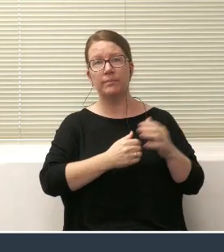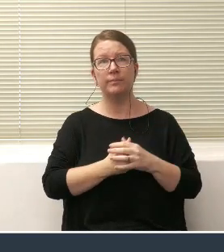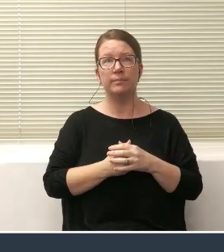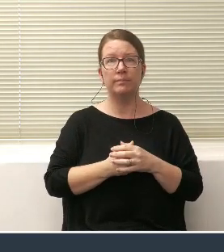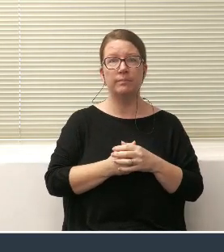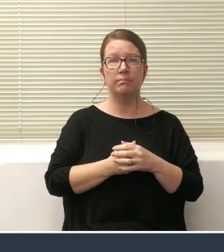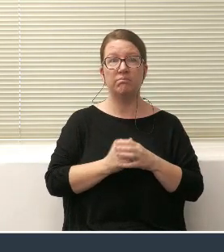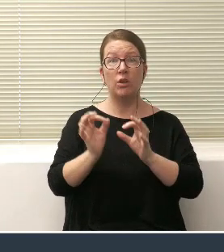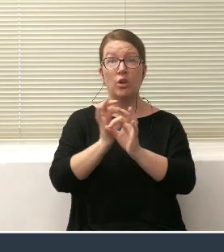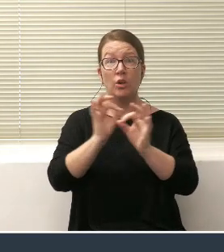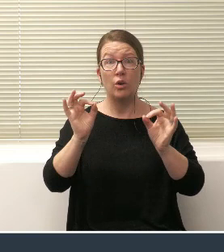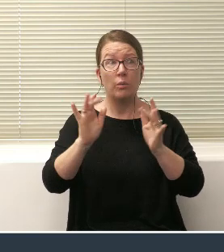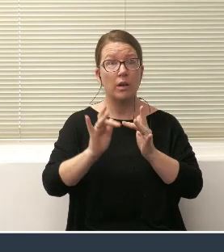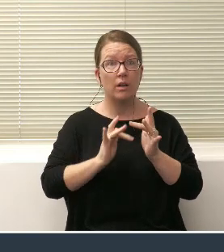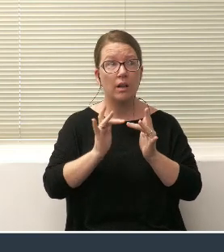Is there no one online? Oh,